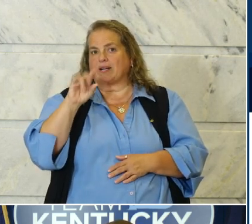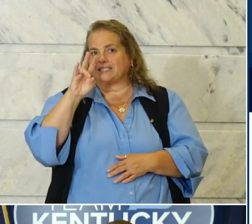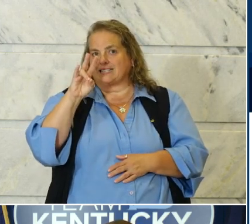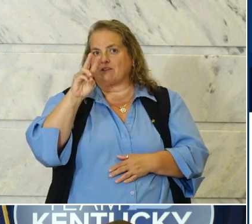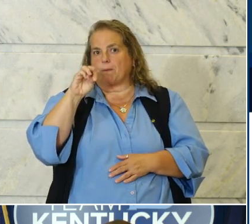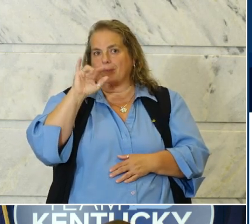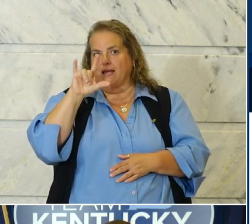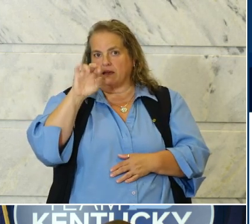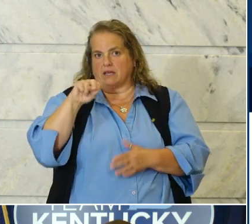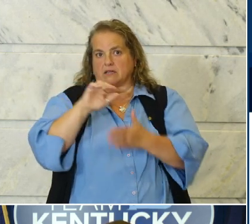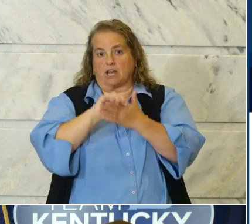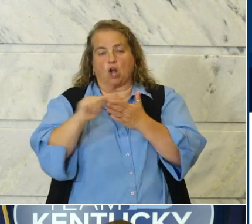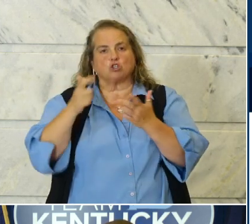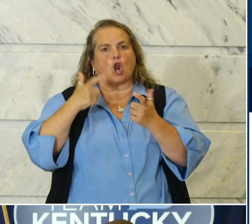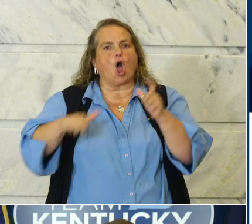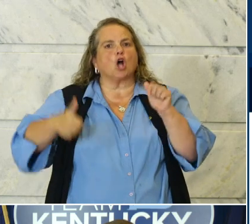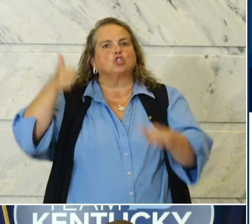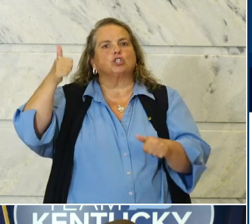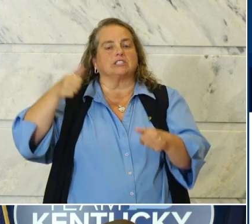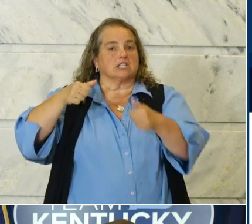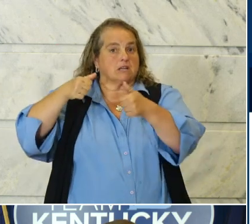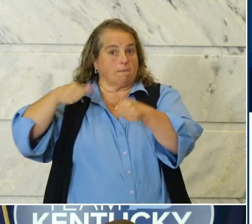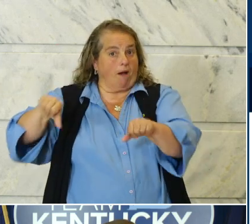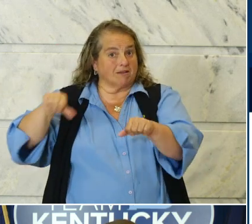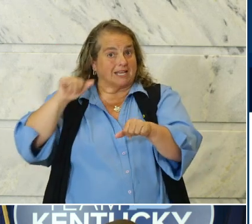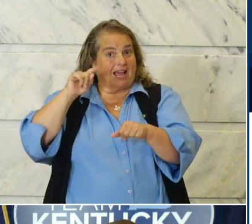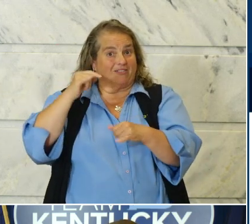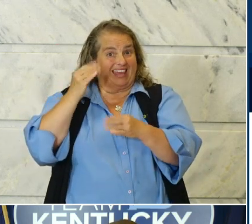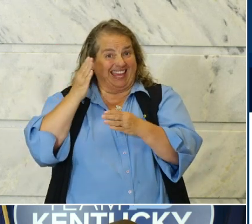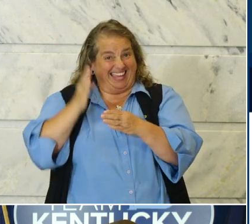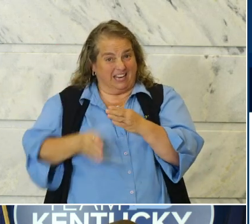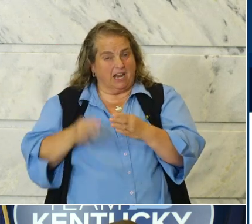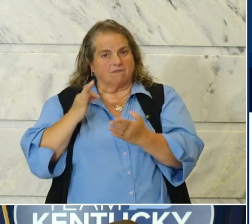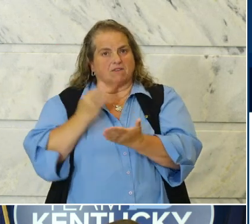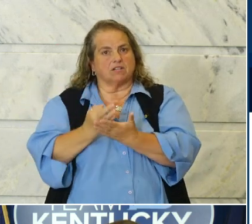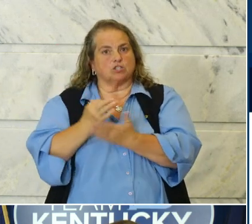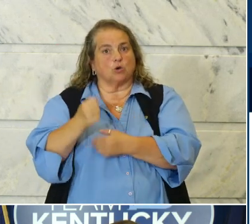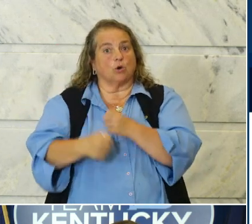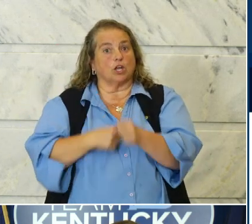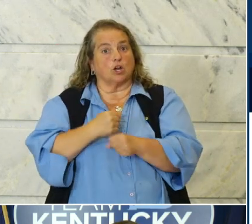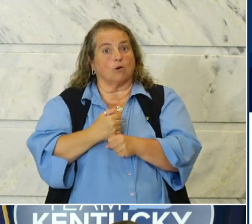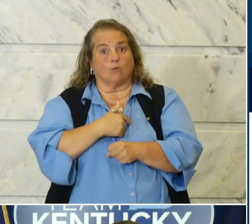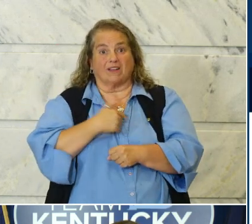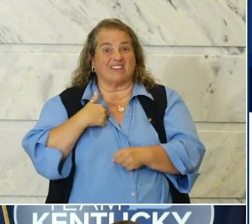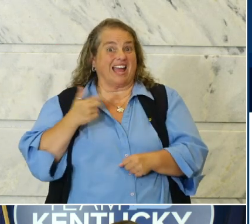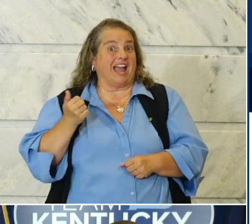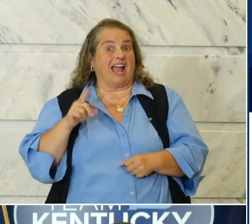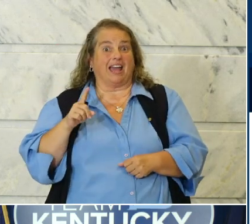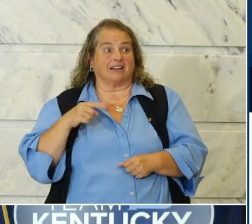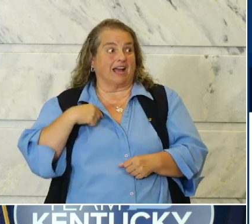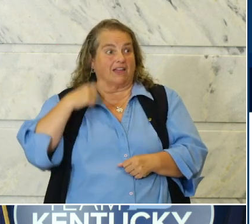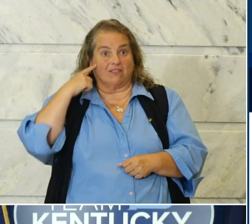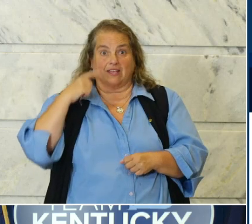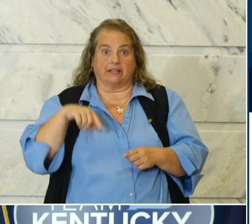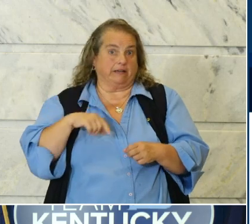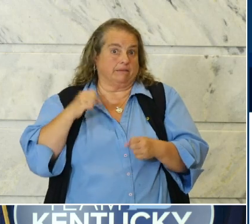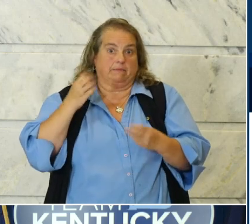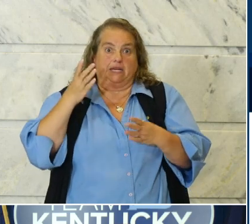largest deposit at the end of a fiscal year that we have had, I believe, even in decades,